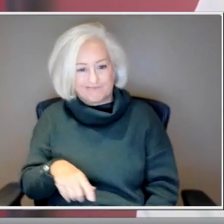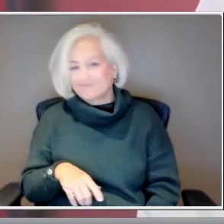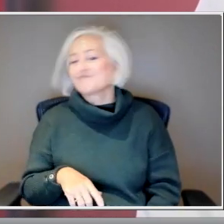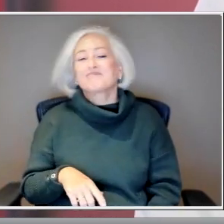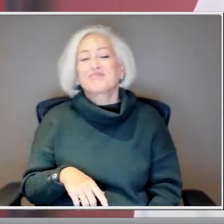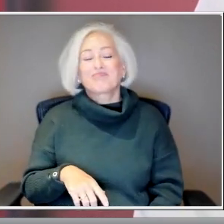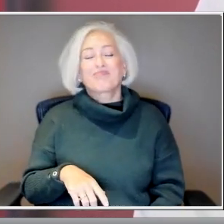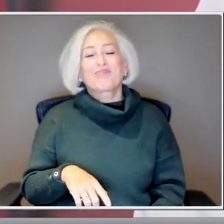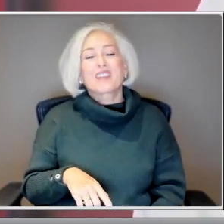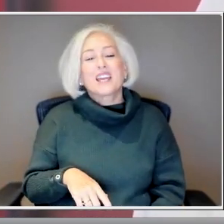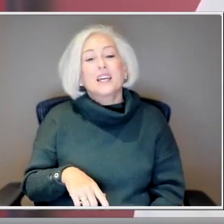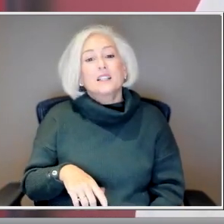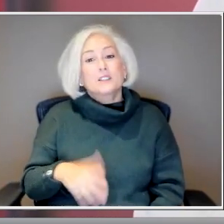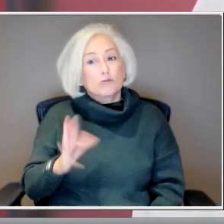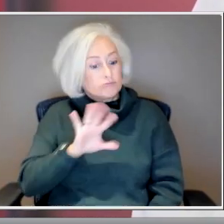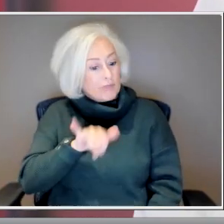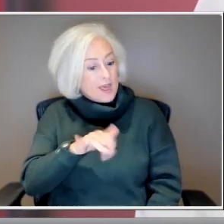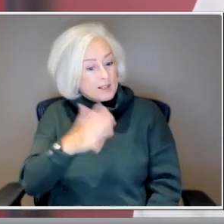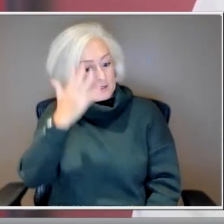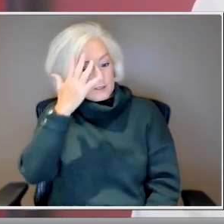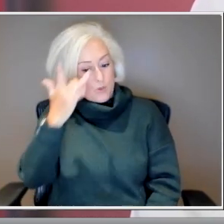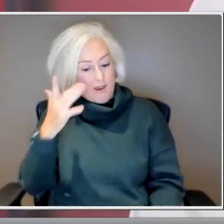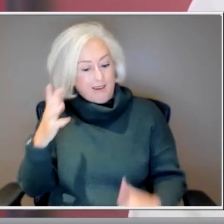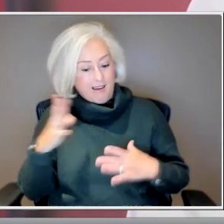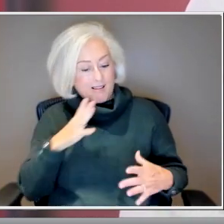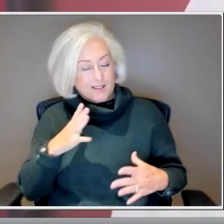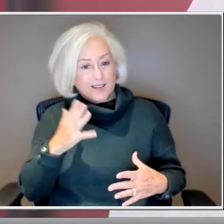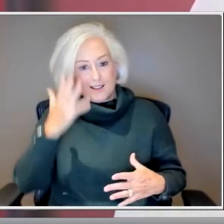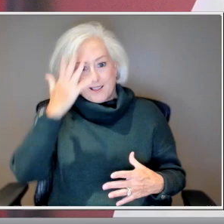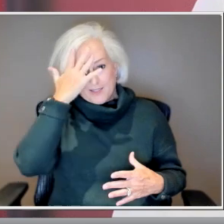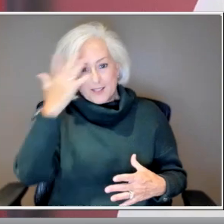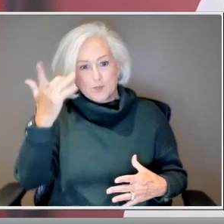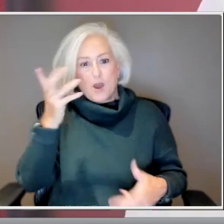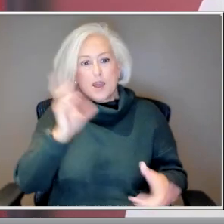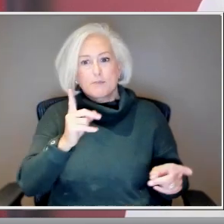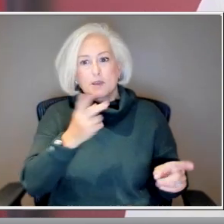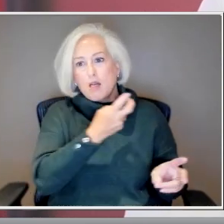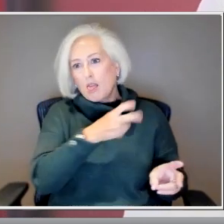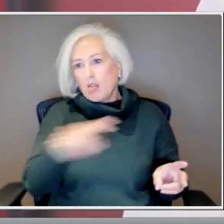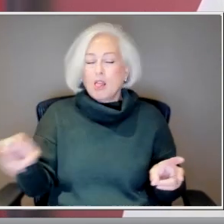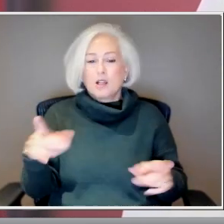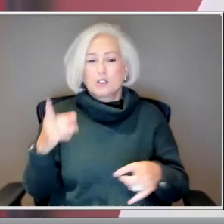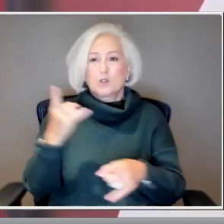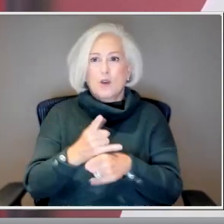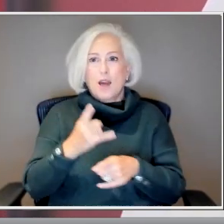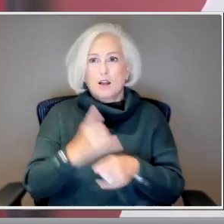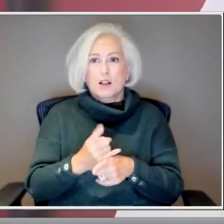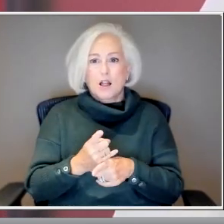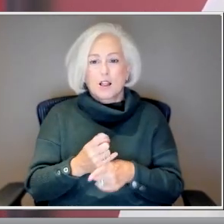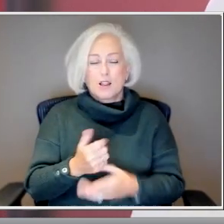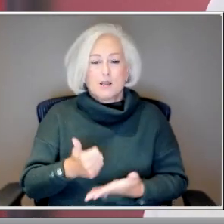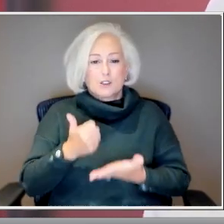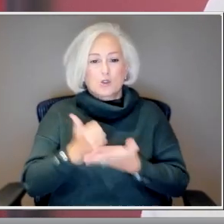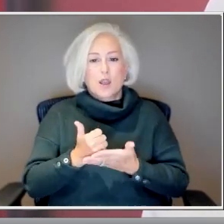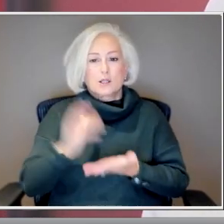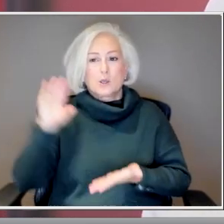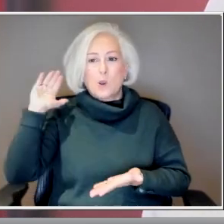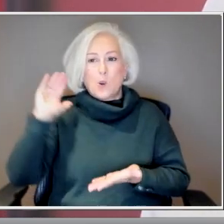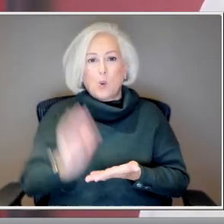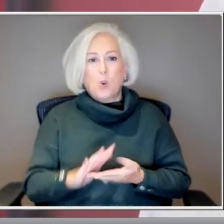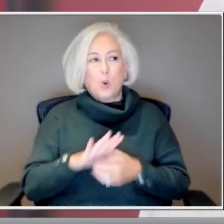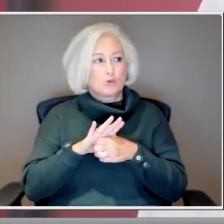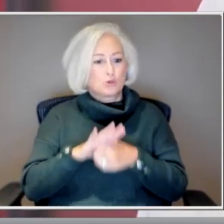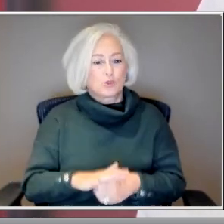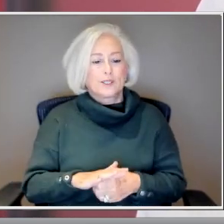and you take it. I think that's why a lot of people go to alcohol, trying to take the edge off, yeah. Which can have a double-edged sword.